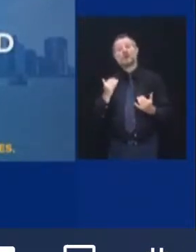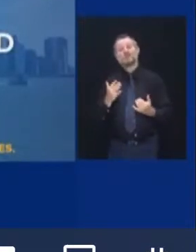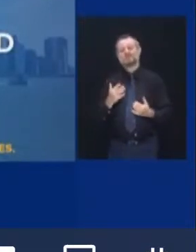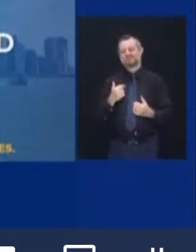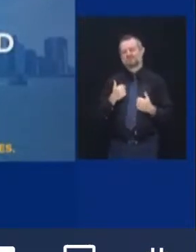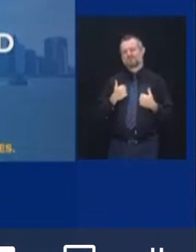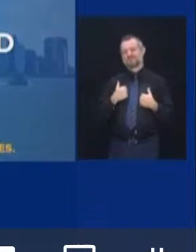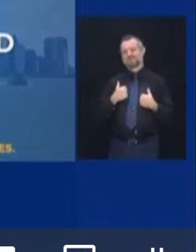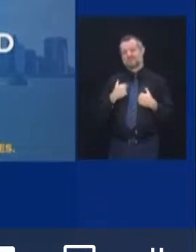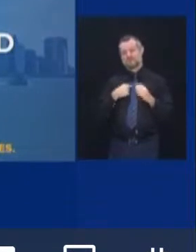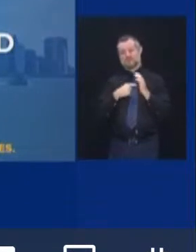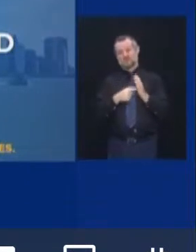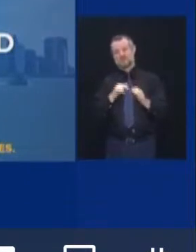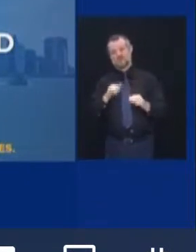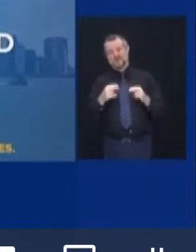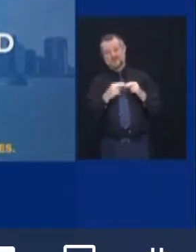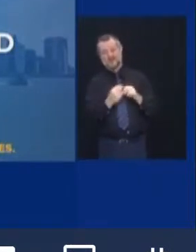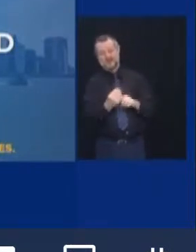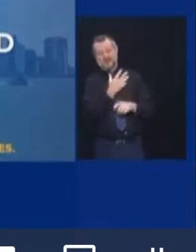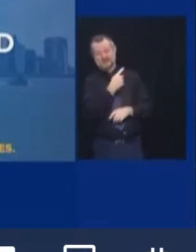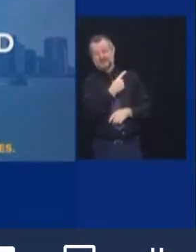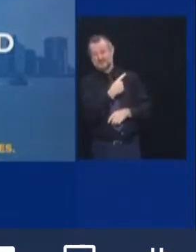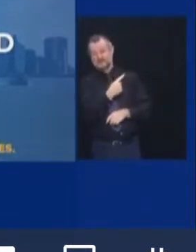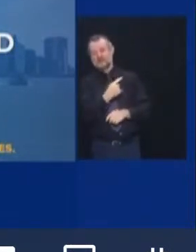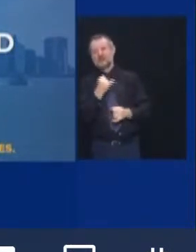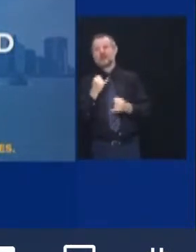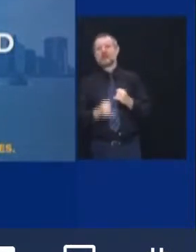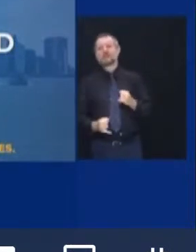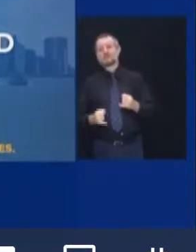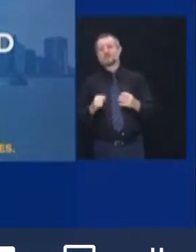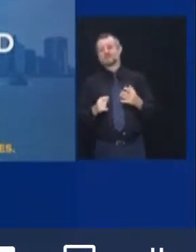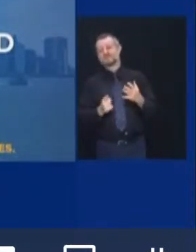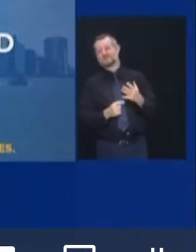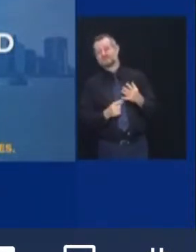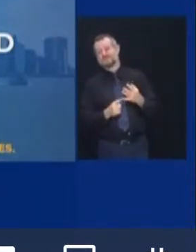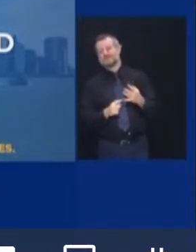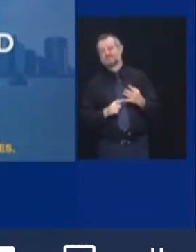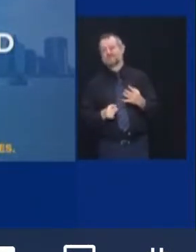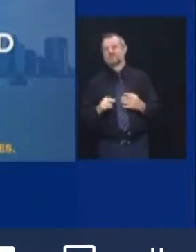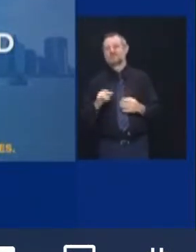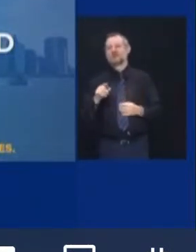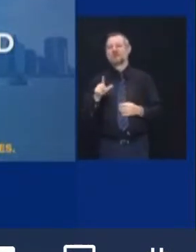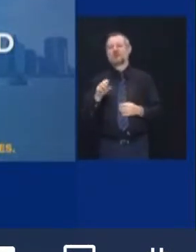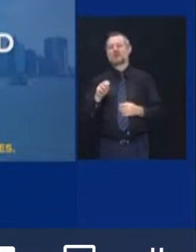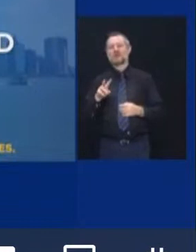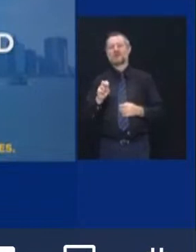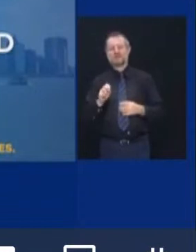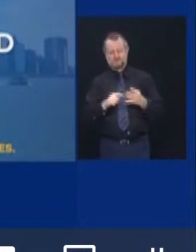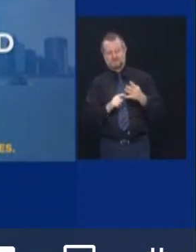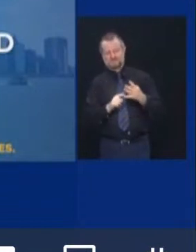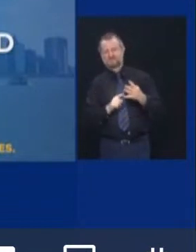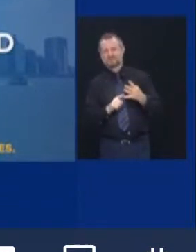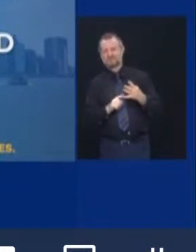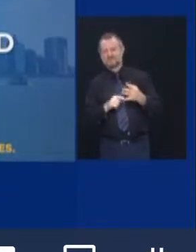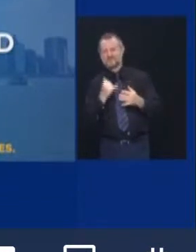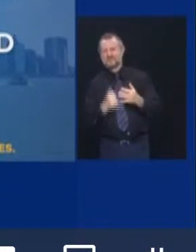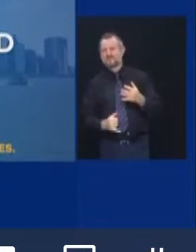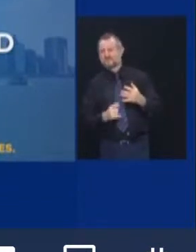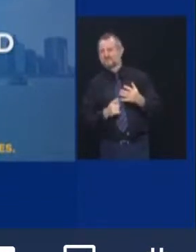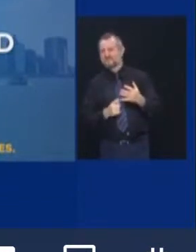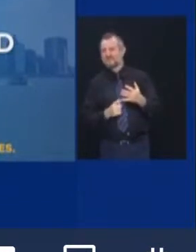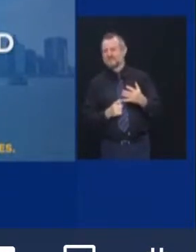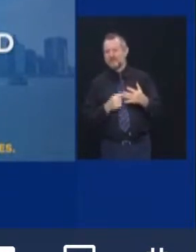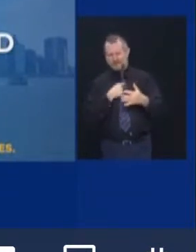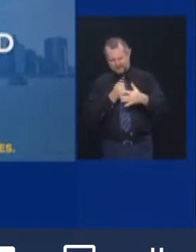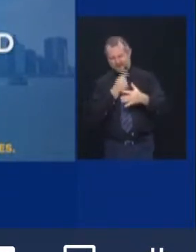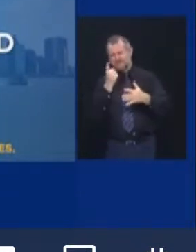I've clicked this slide, the last word is what it's really all about. Everything else